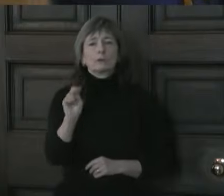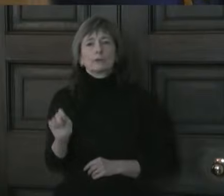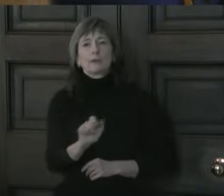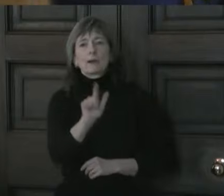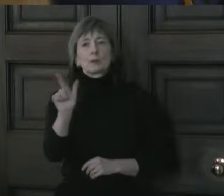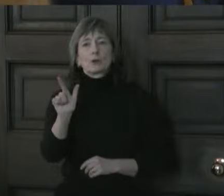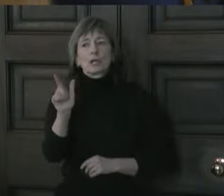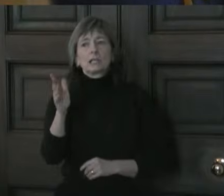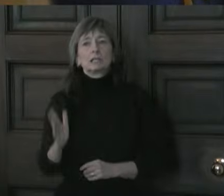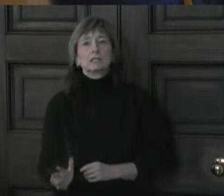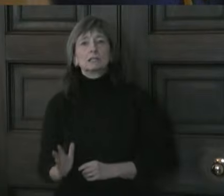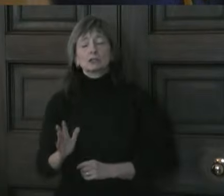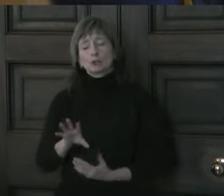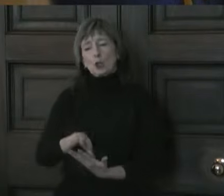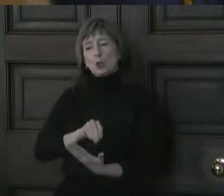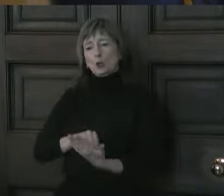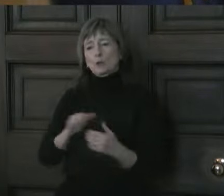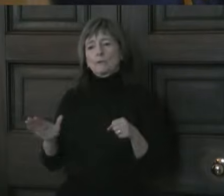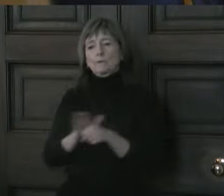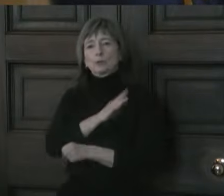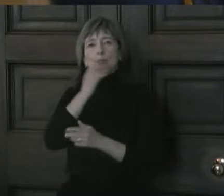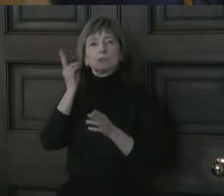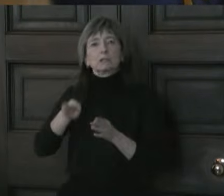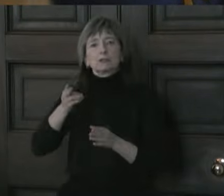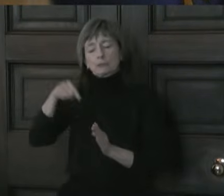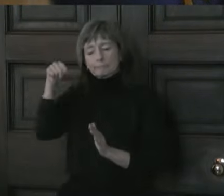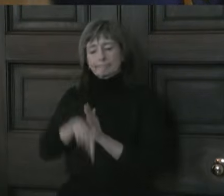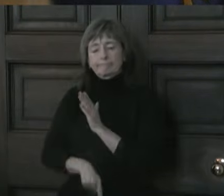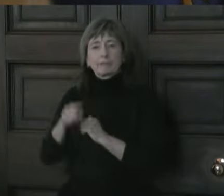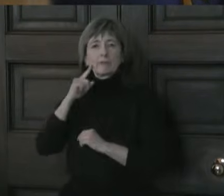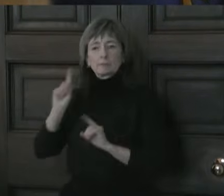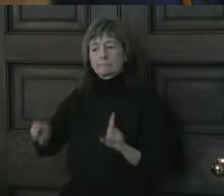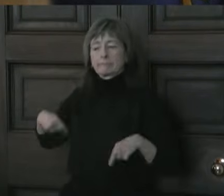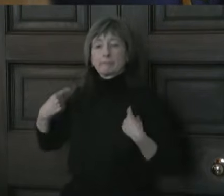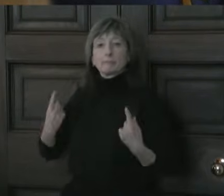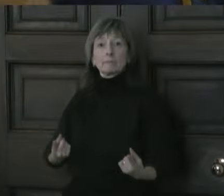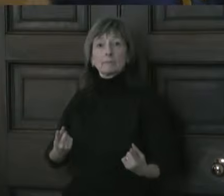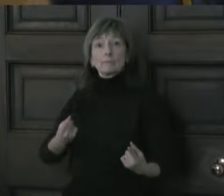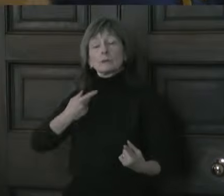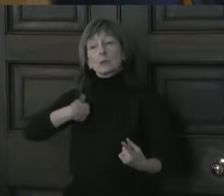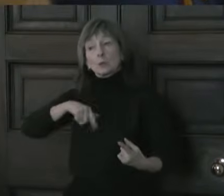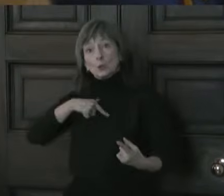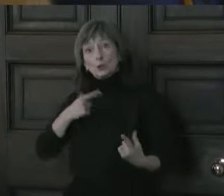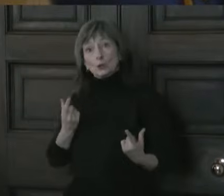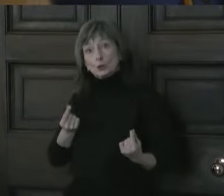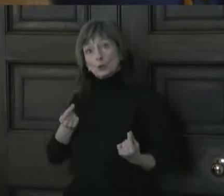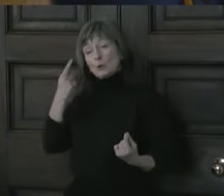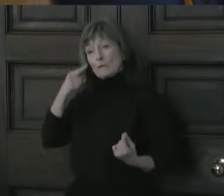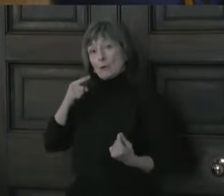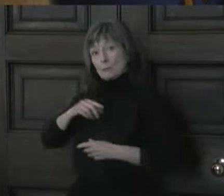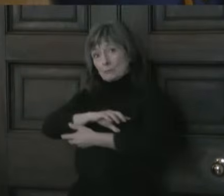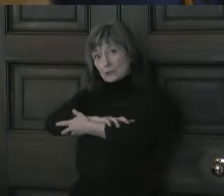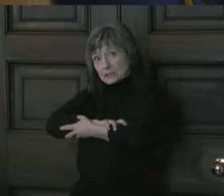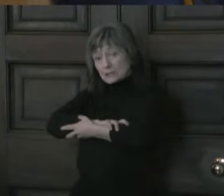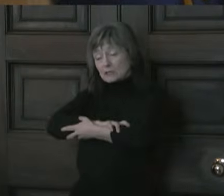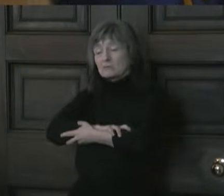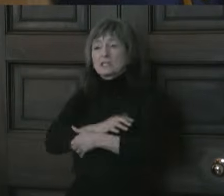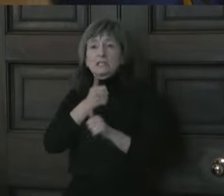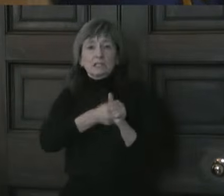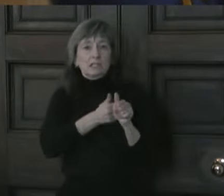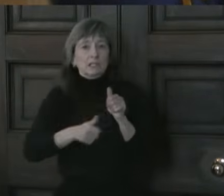to learn about the full history of this land. These are acts of reconciliation, and we all have a role to